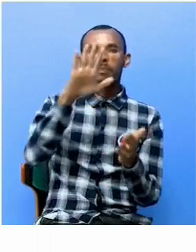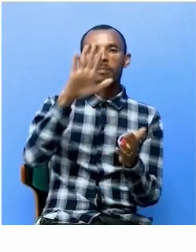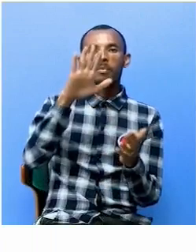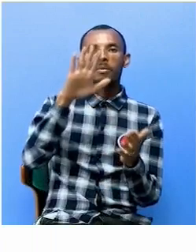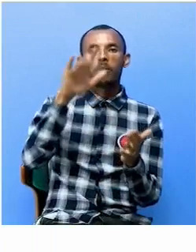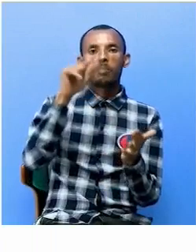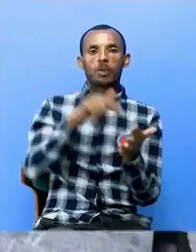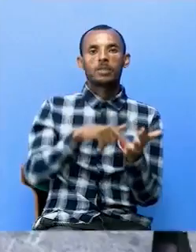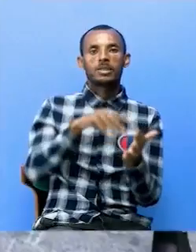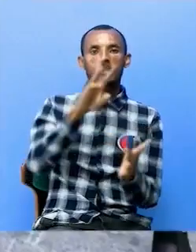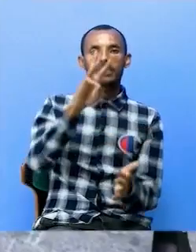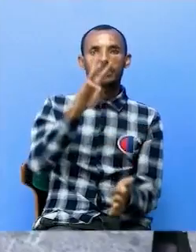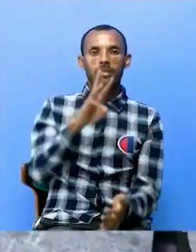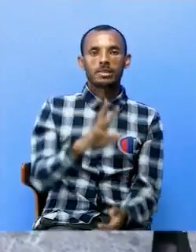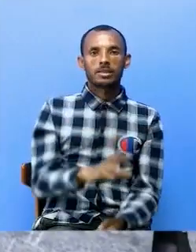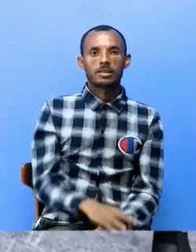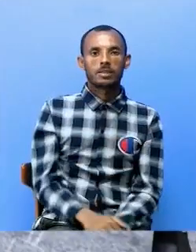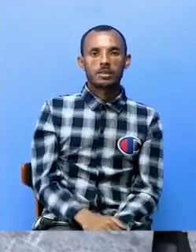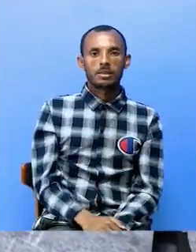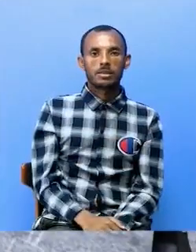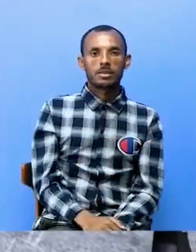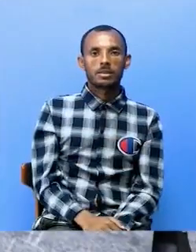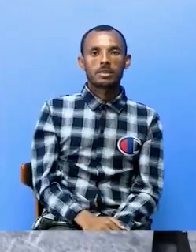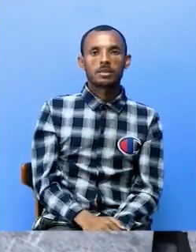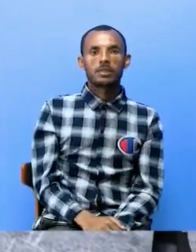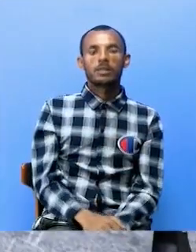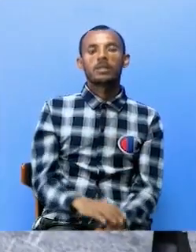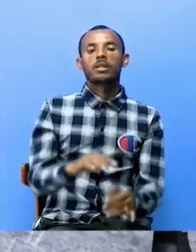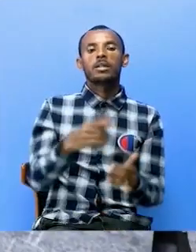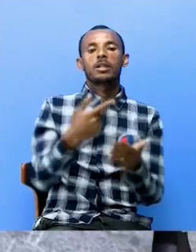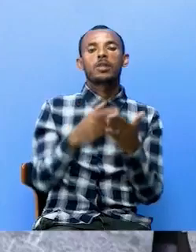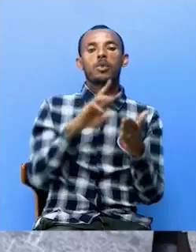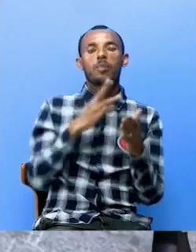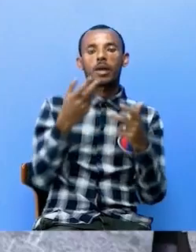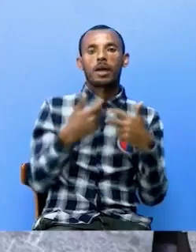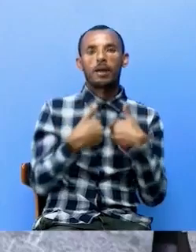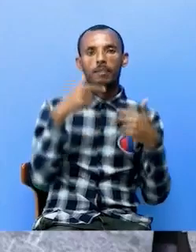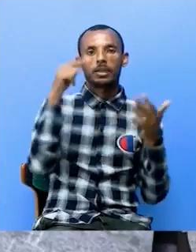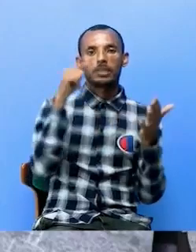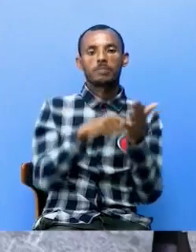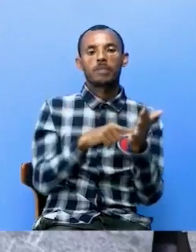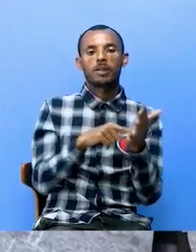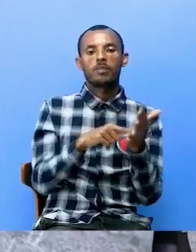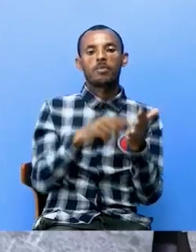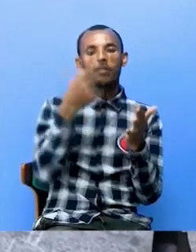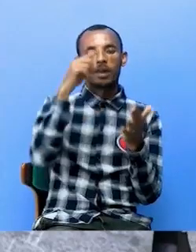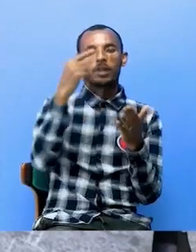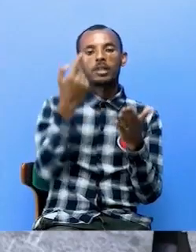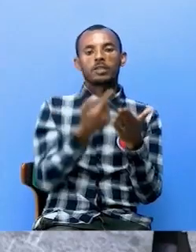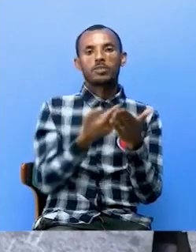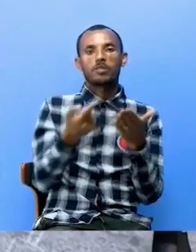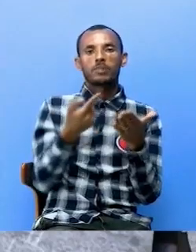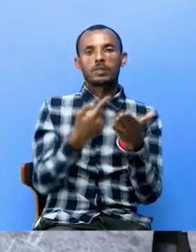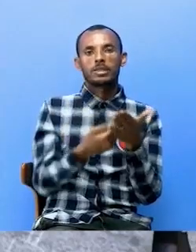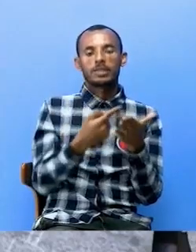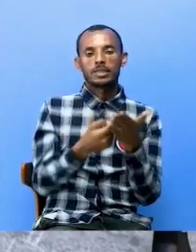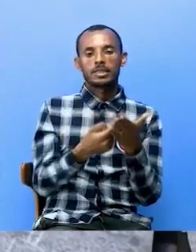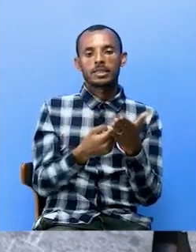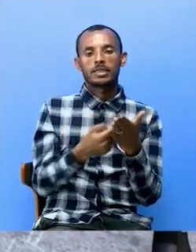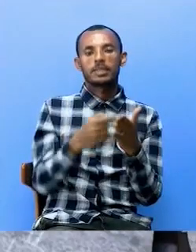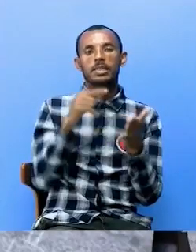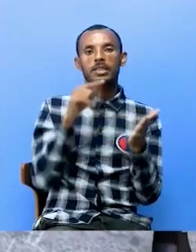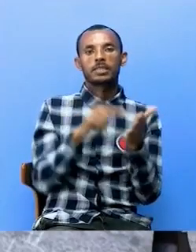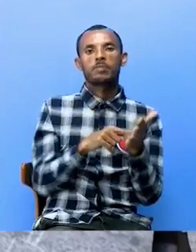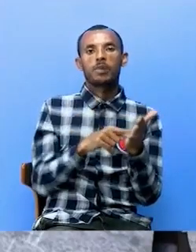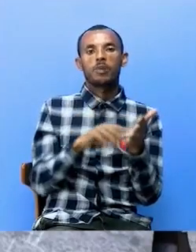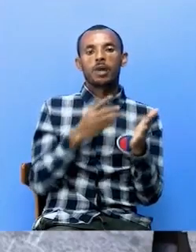5.6. Okay. Here we have decimals. For each of these decimals, we are